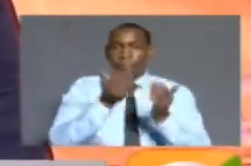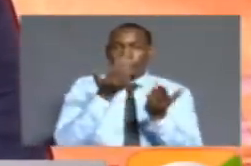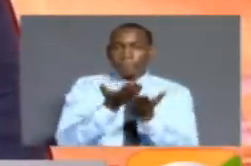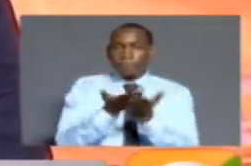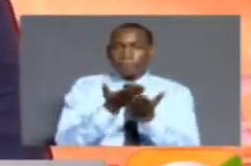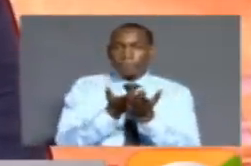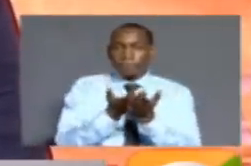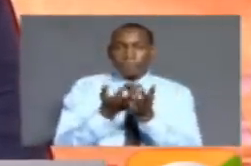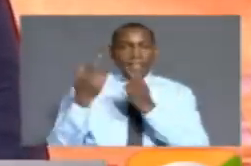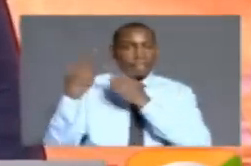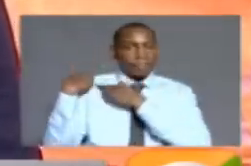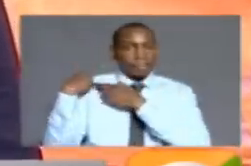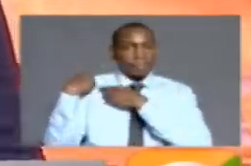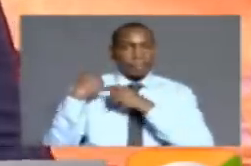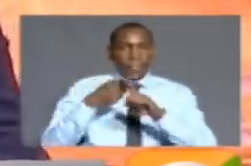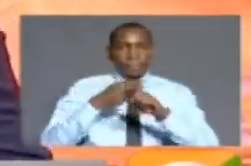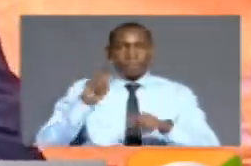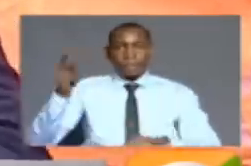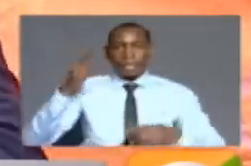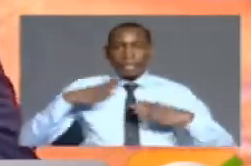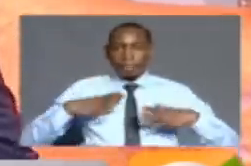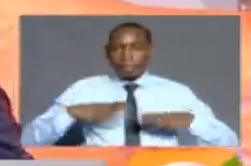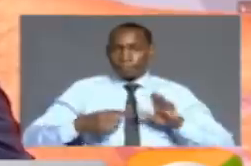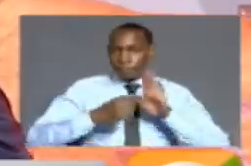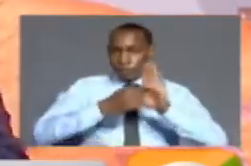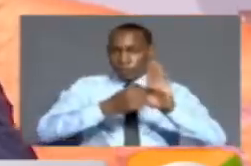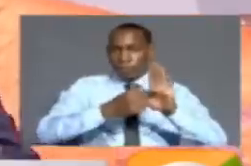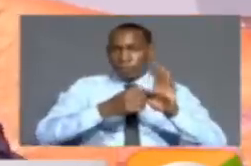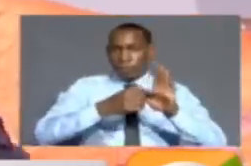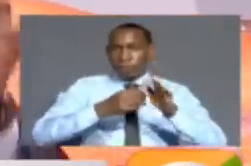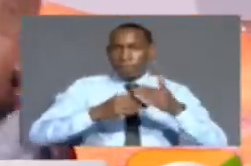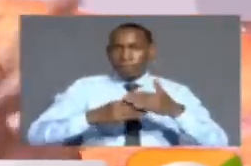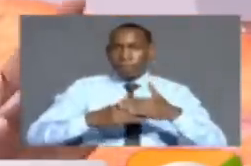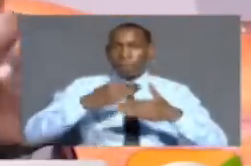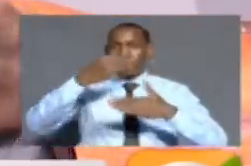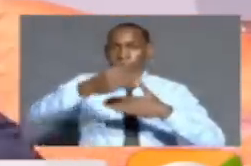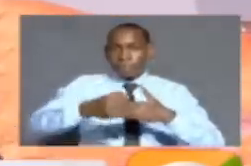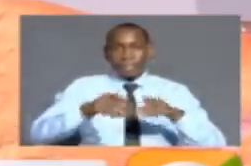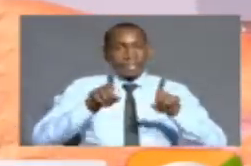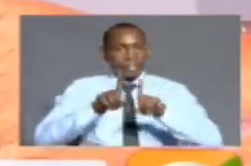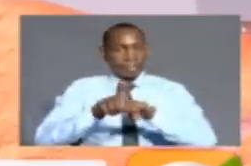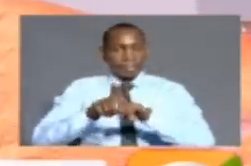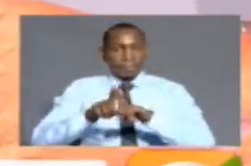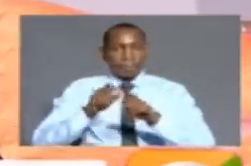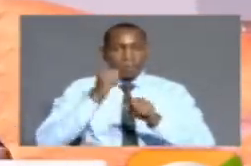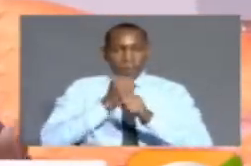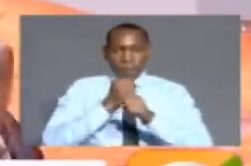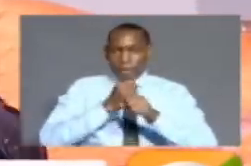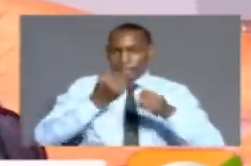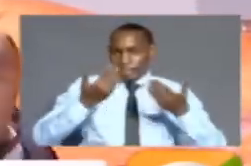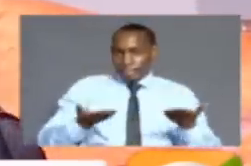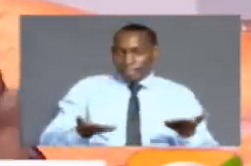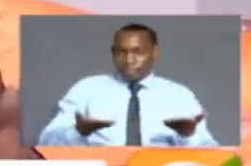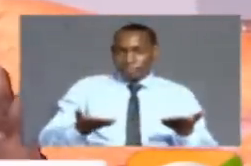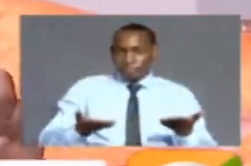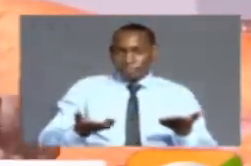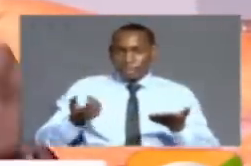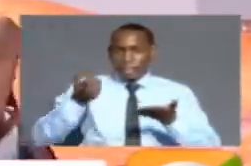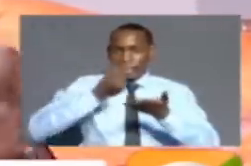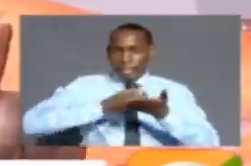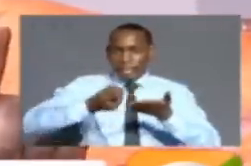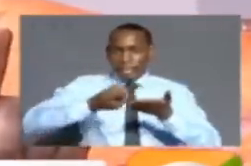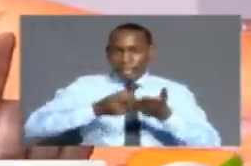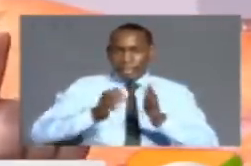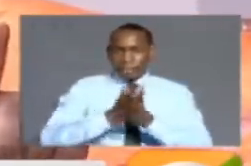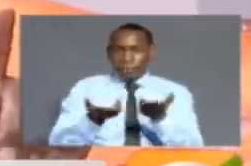from the Kenyans to show them the way forward. And in fact, Jeff, what I'm doing at the moment, I'm writing a book called The